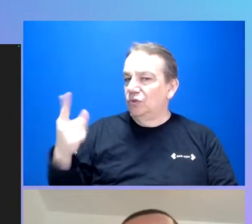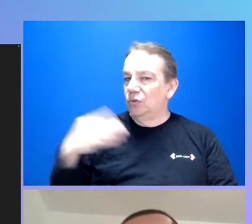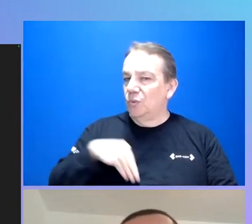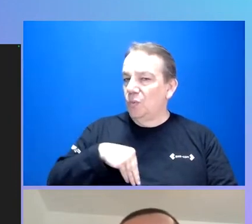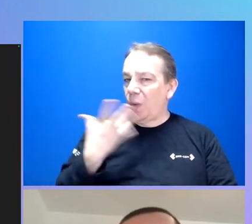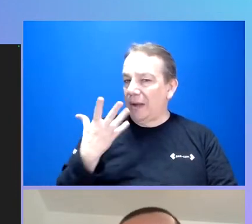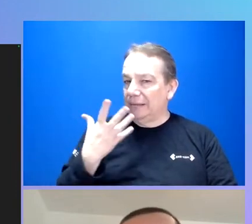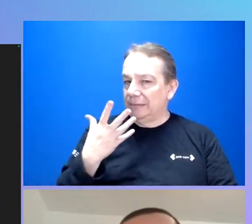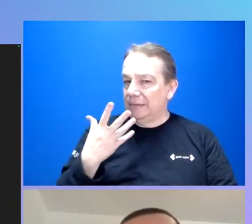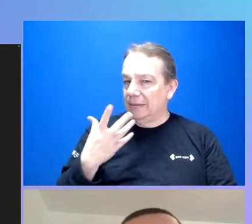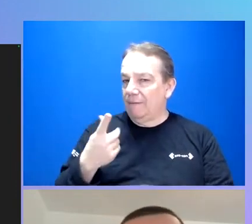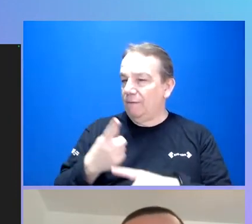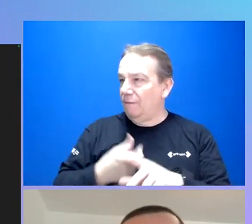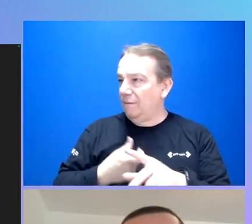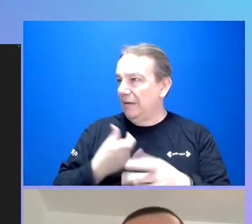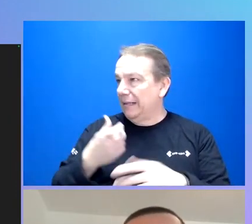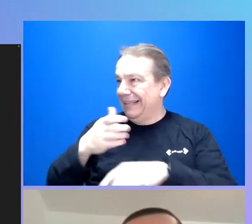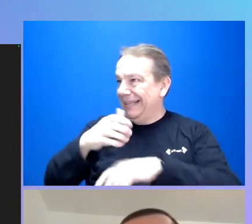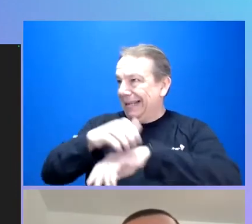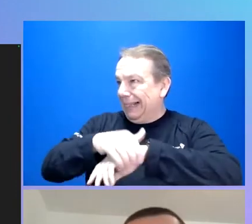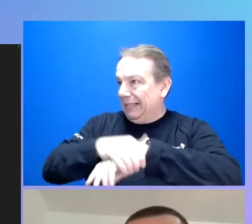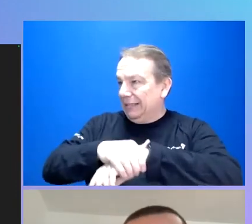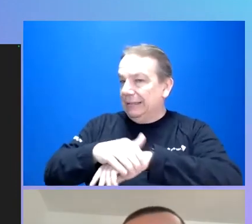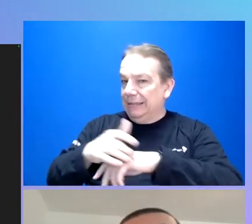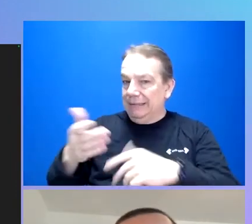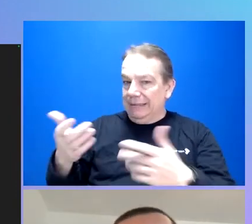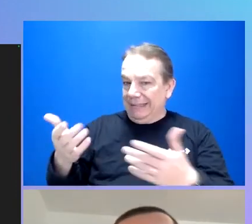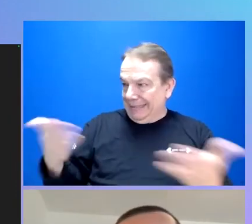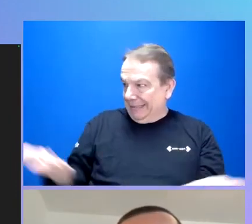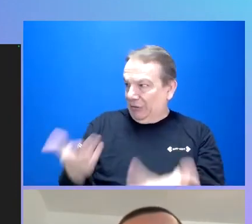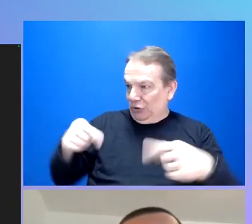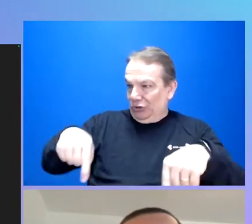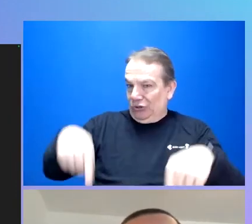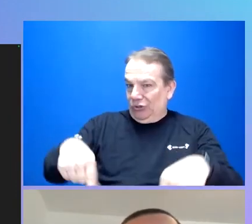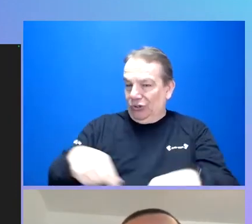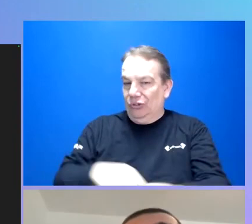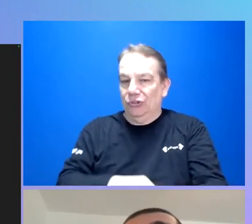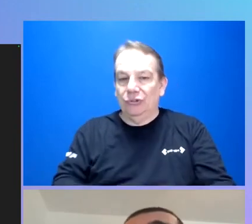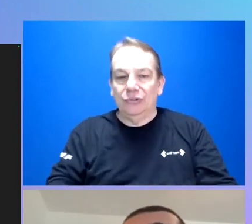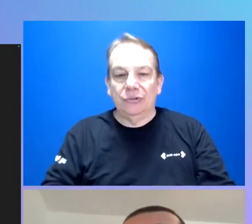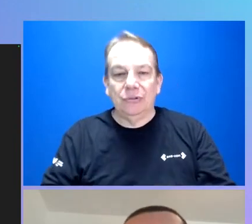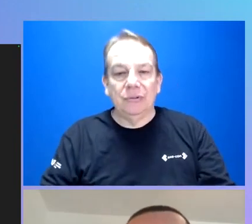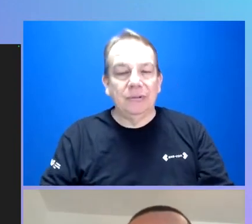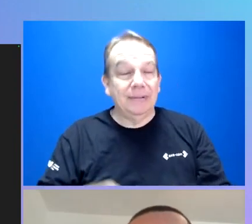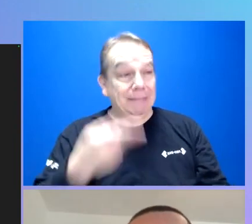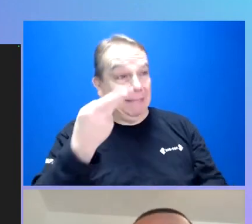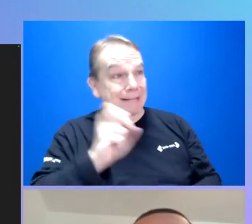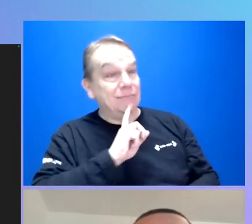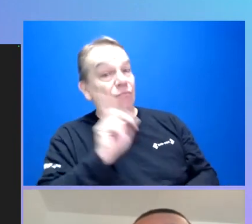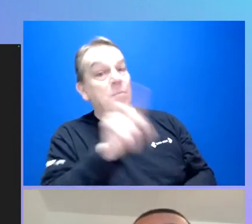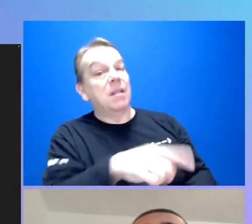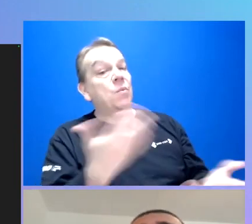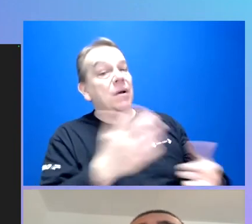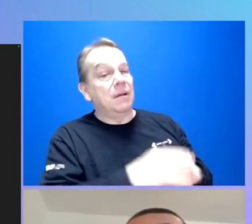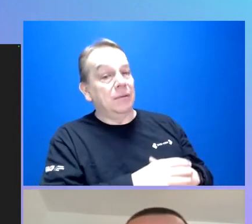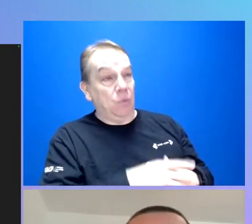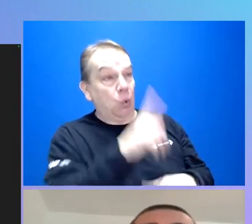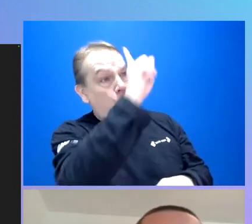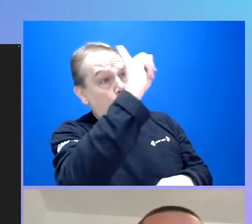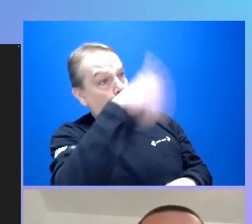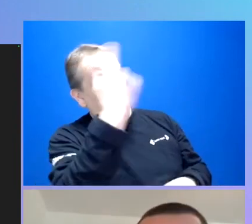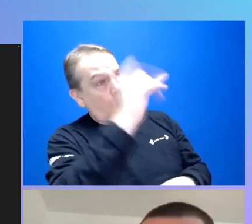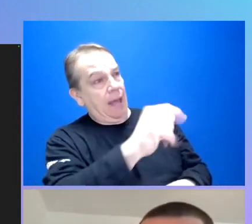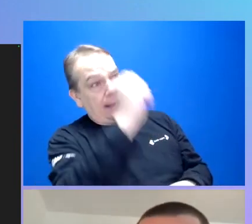just white. I'm English. I'm from here." To which he said, "Well, you